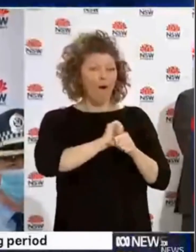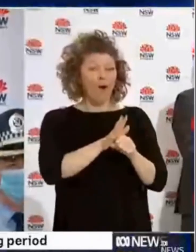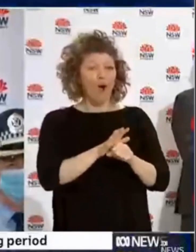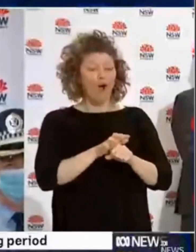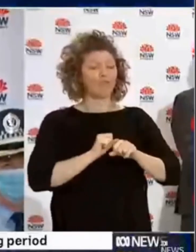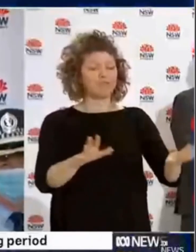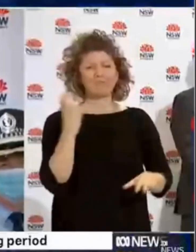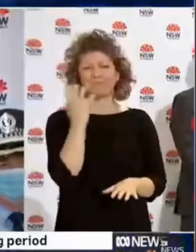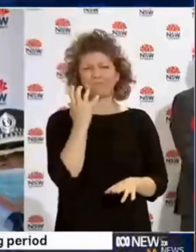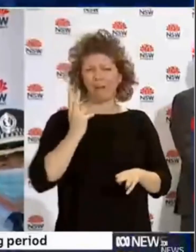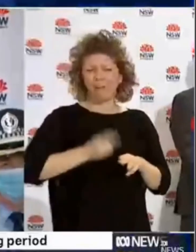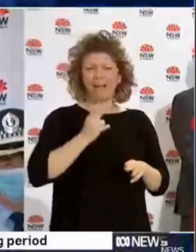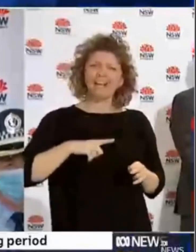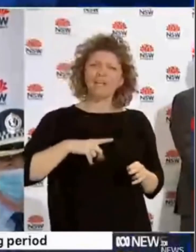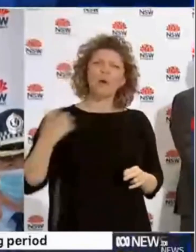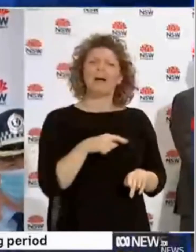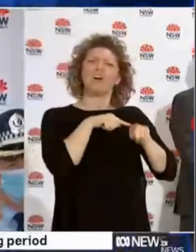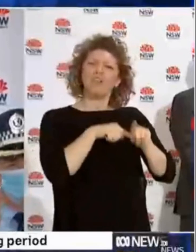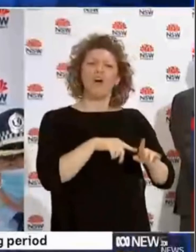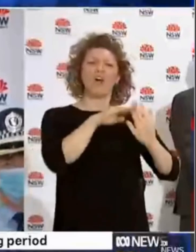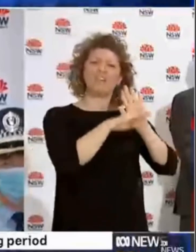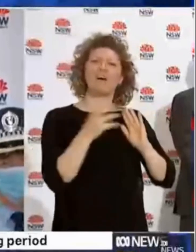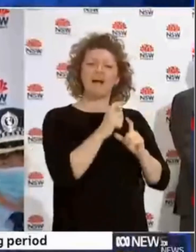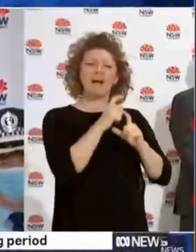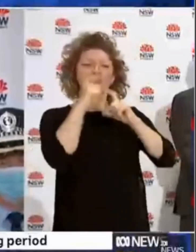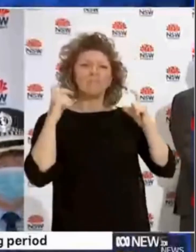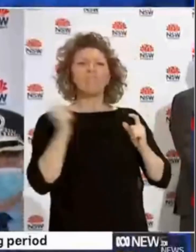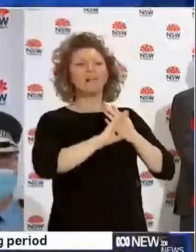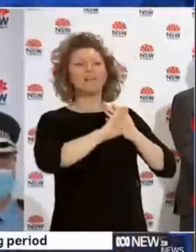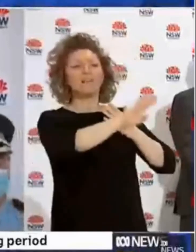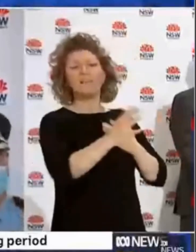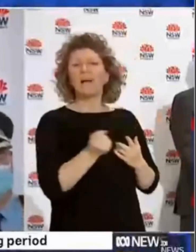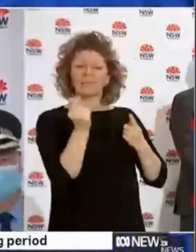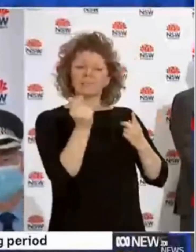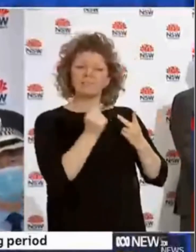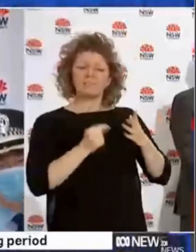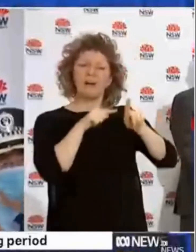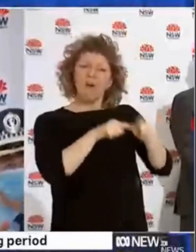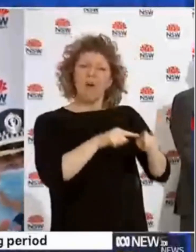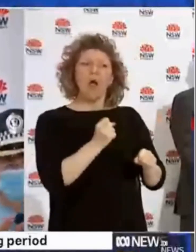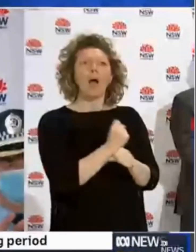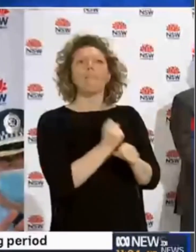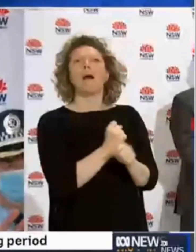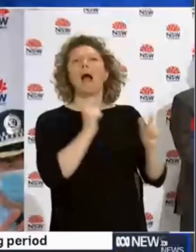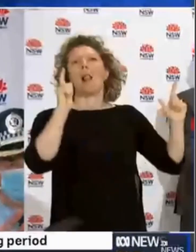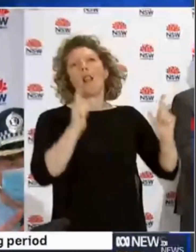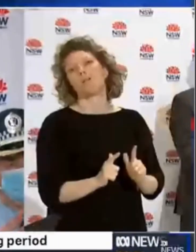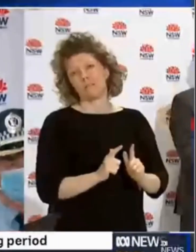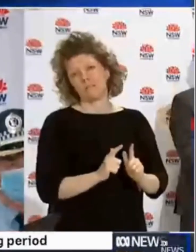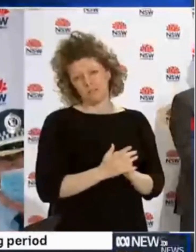COVID safety plans in place, because any of businesses across Greater Sydney can be affected. Somebody might turn